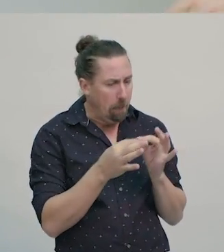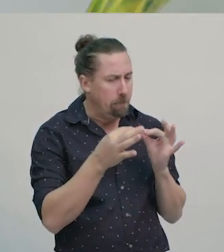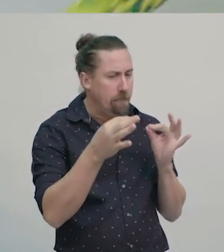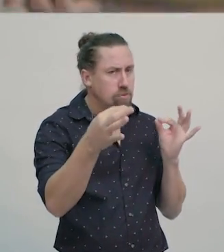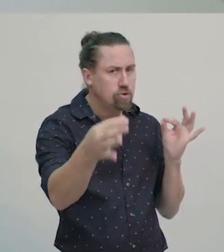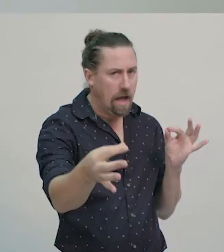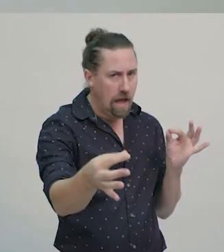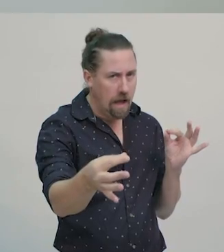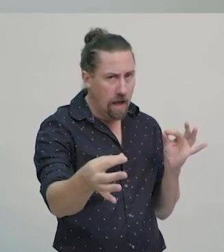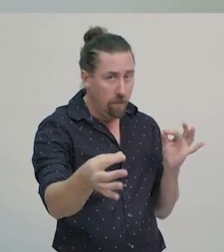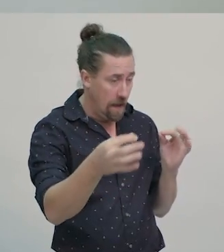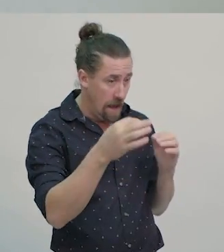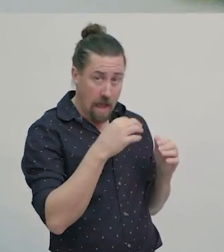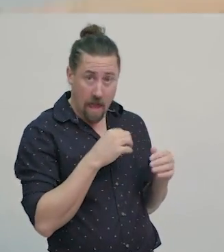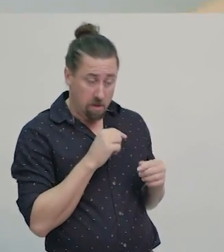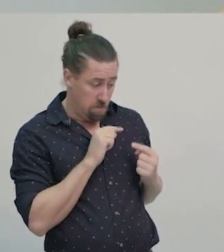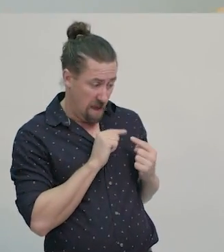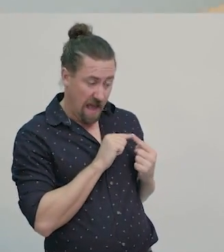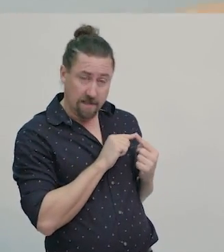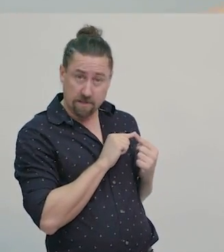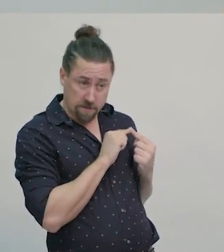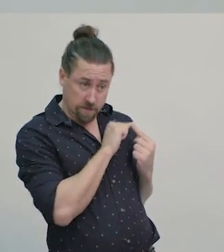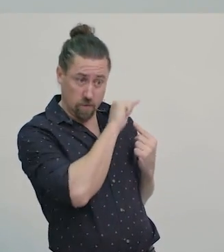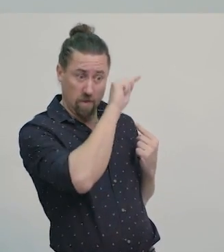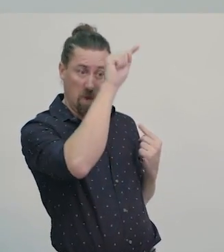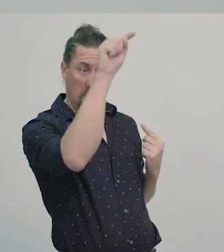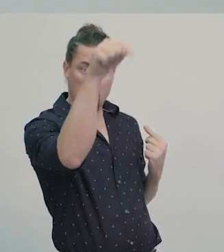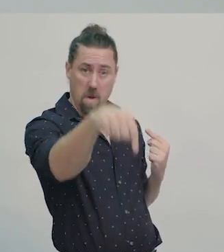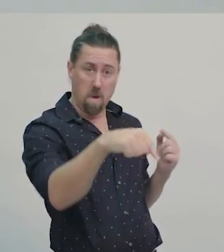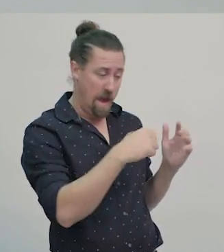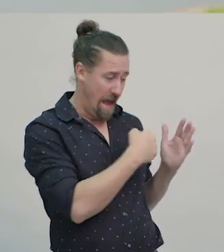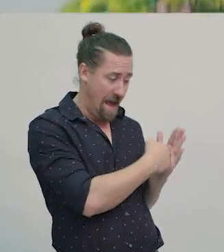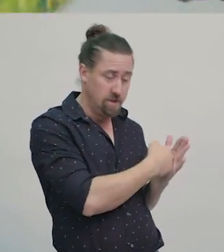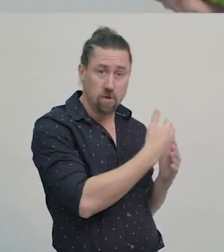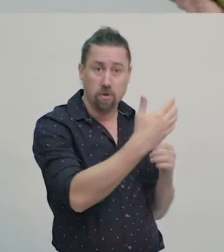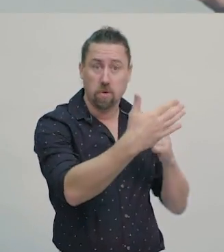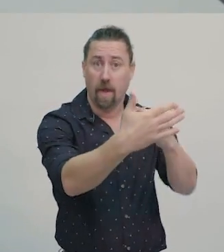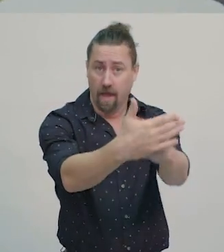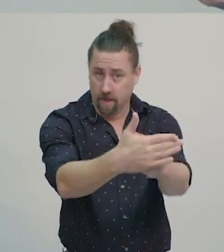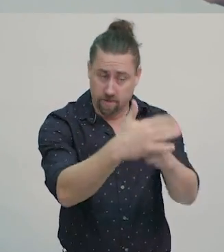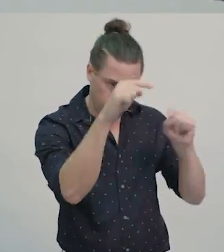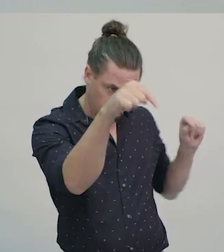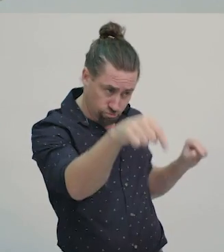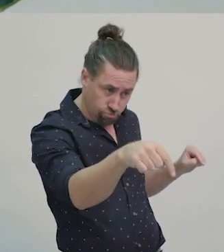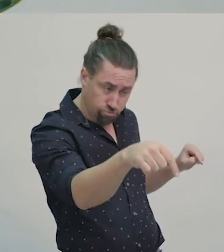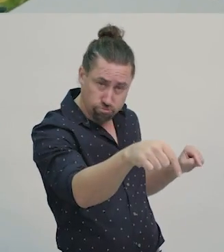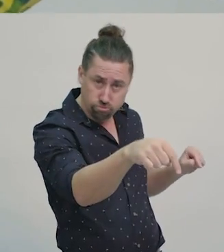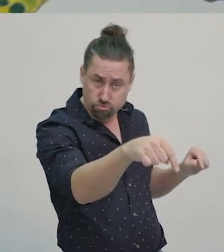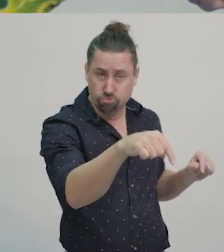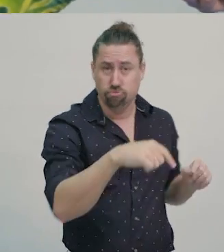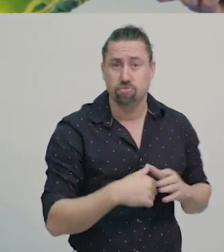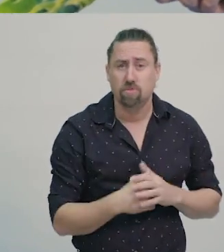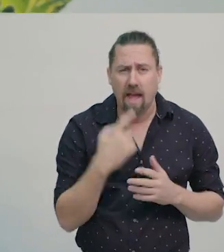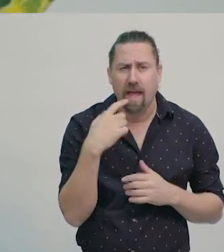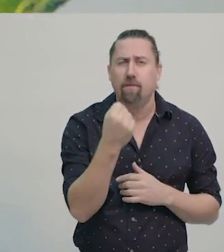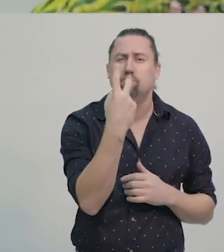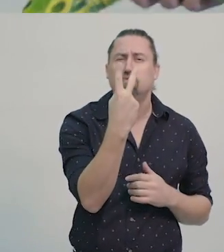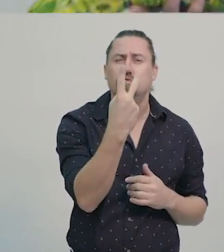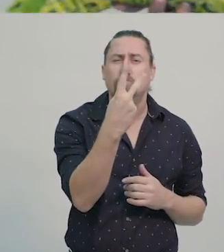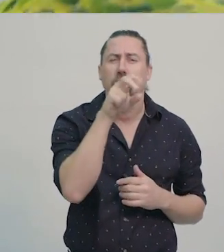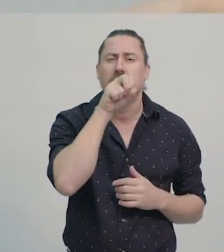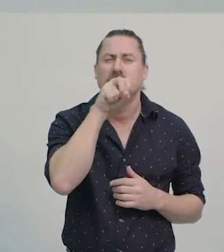First, we will compare using length. I have 2